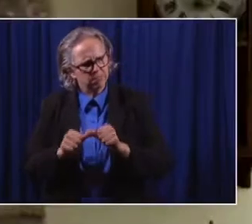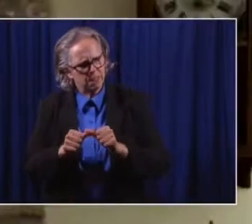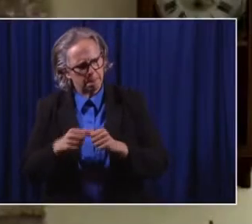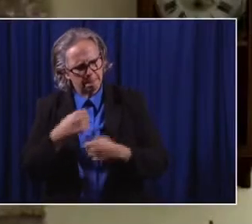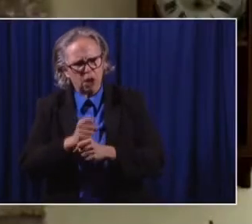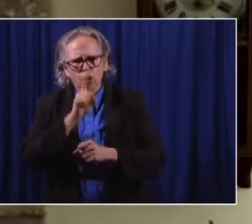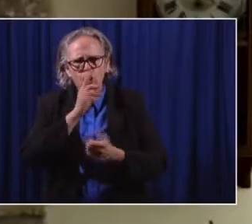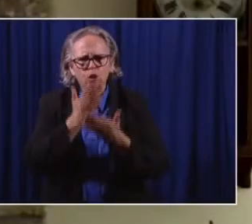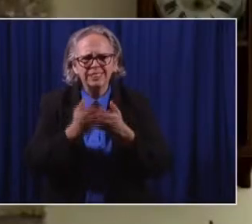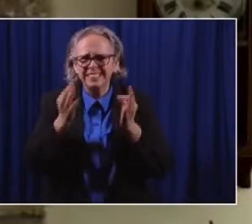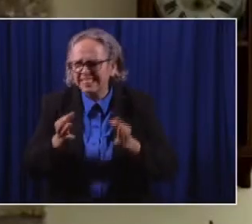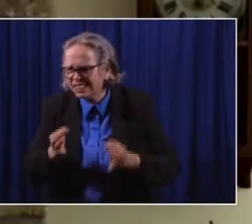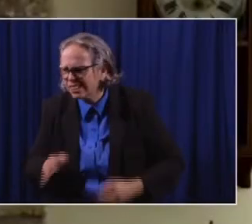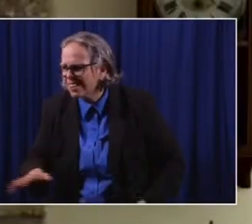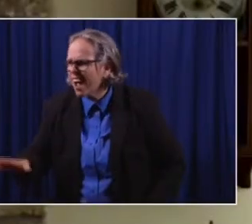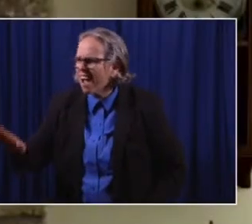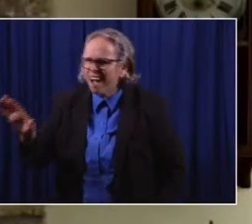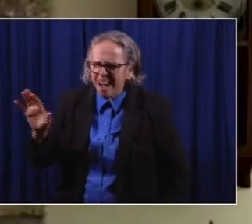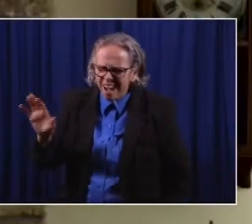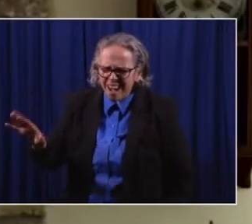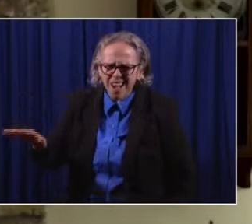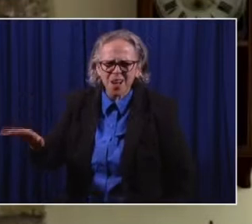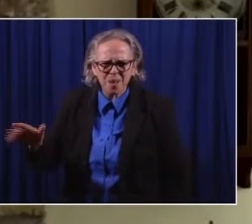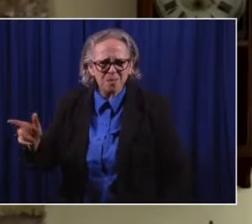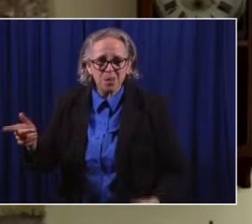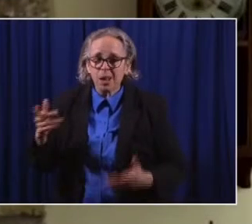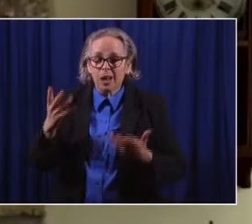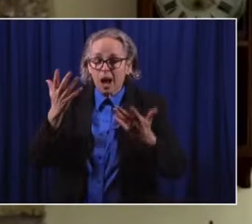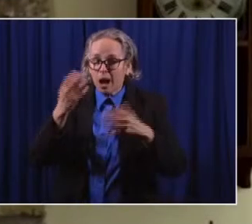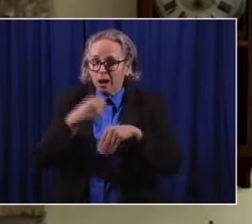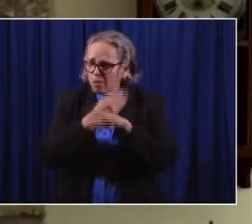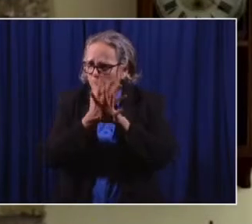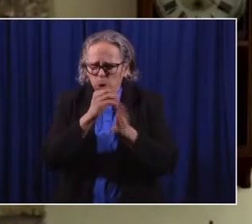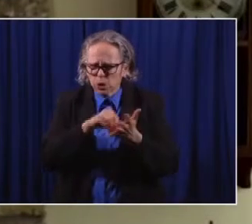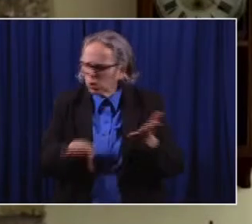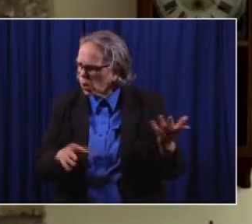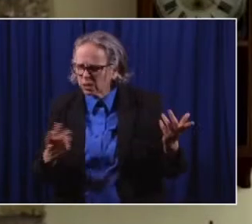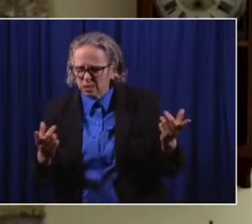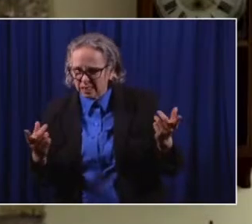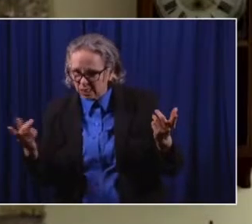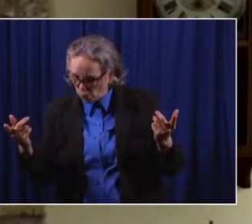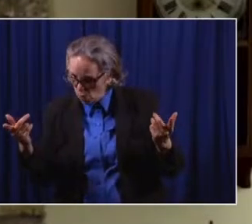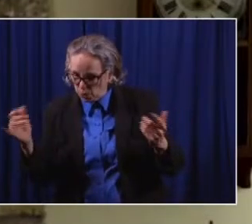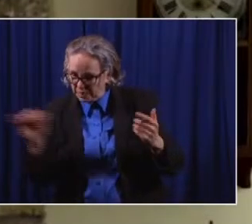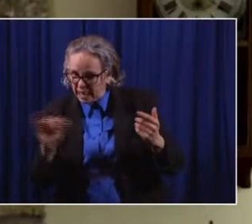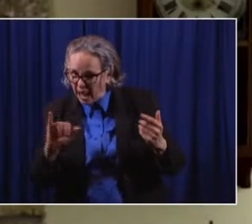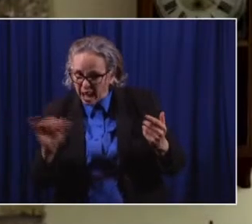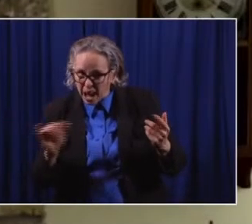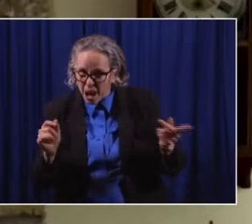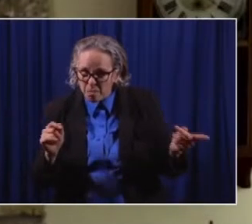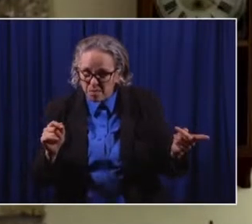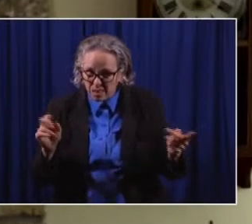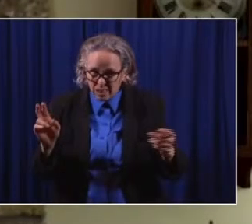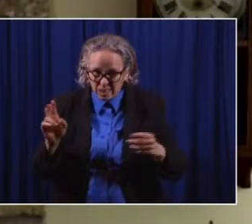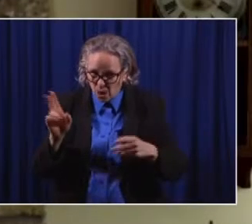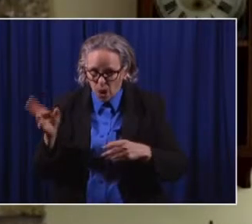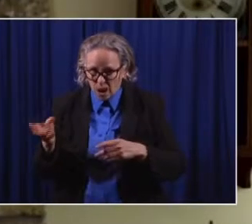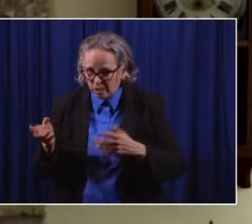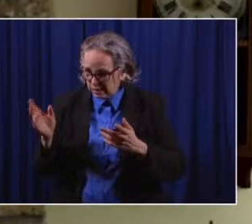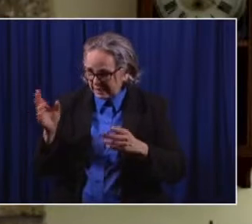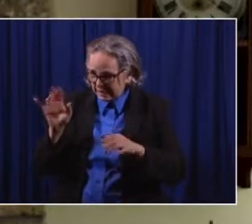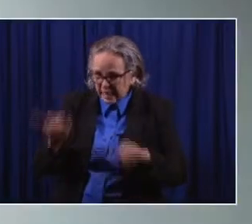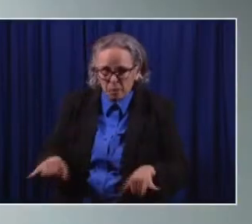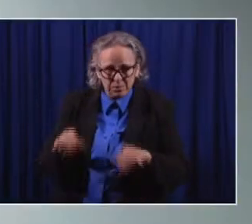And how about your remote students? Are you doing this with your own teachers? Is that how you're doing